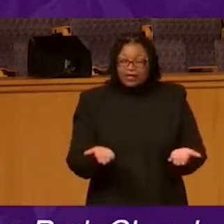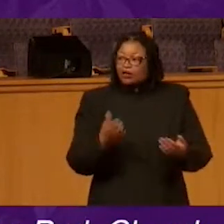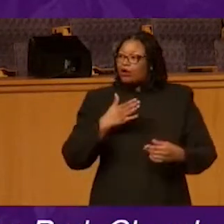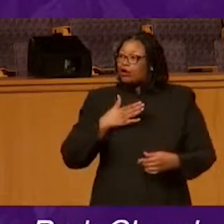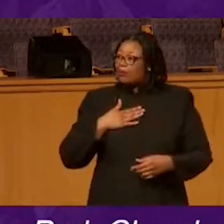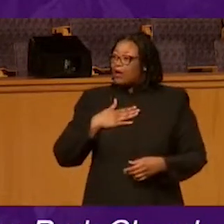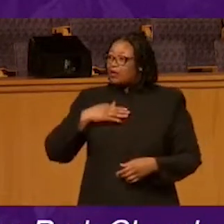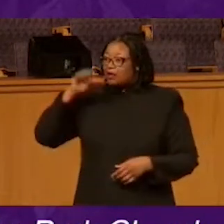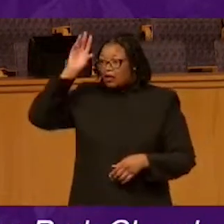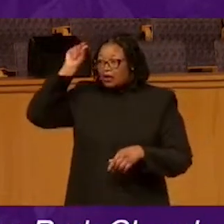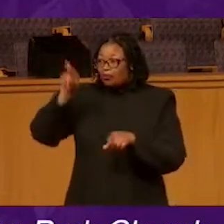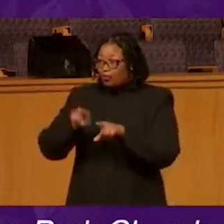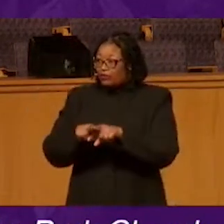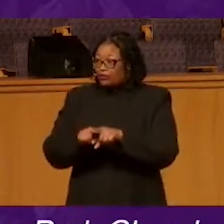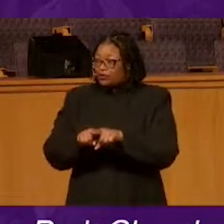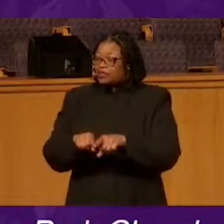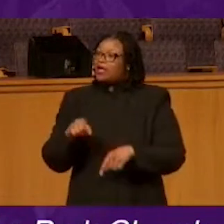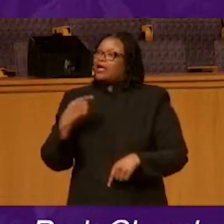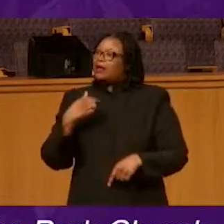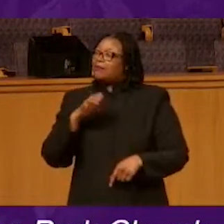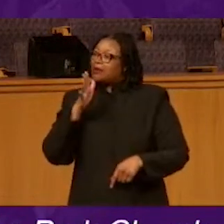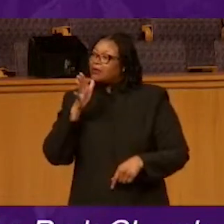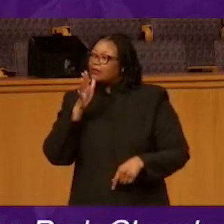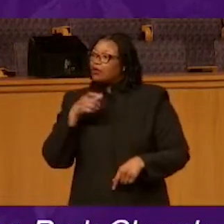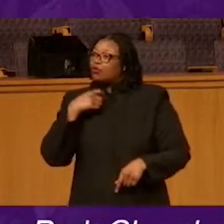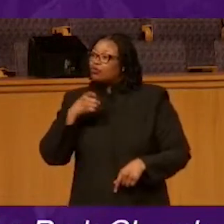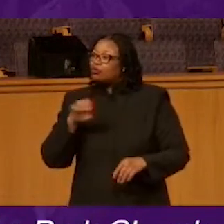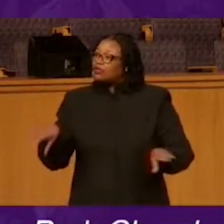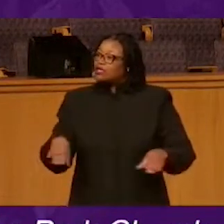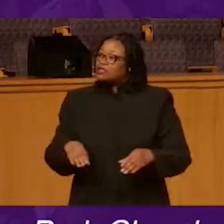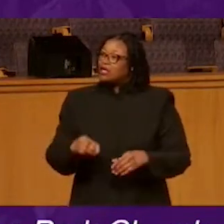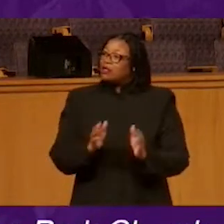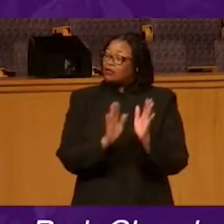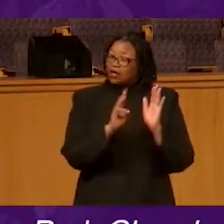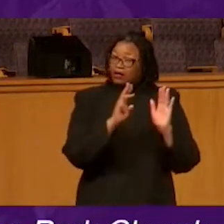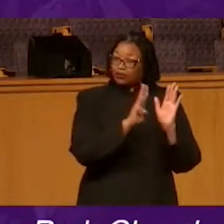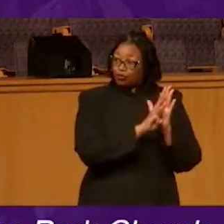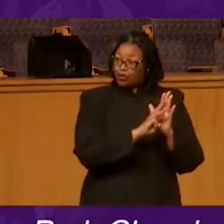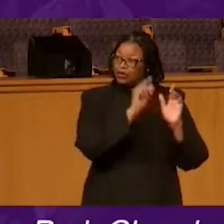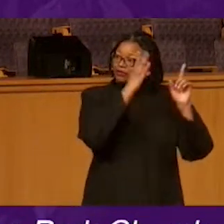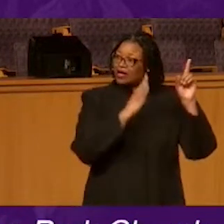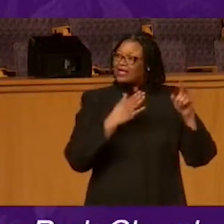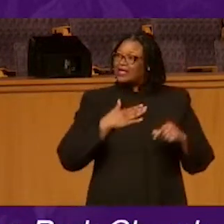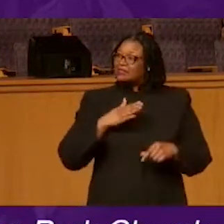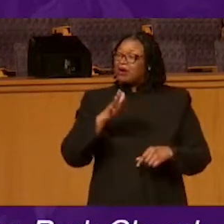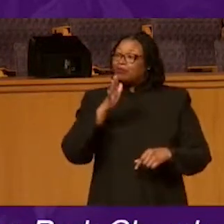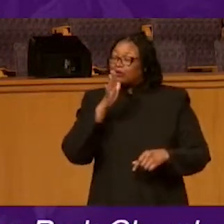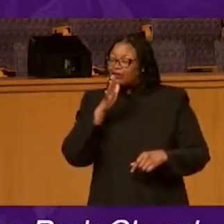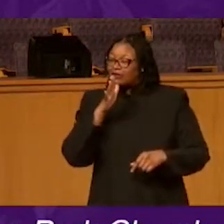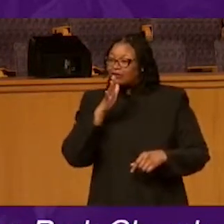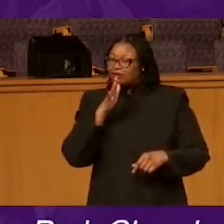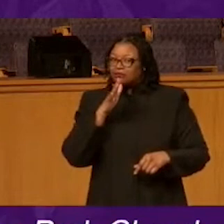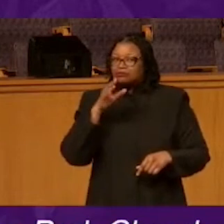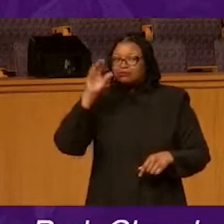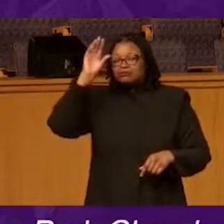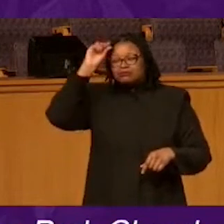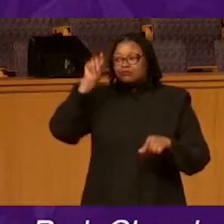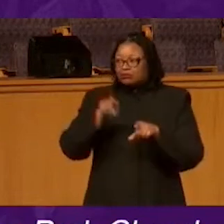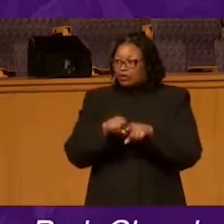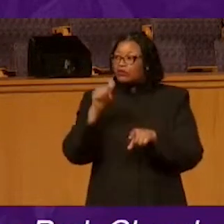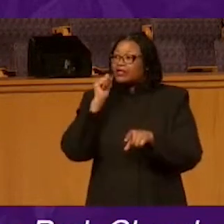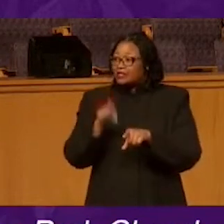my brothers. For whoever does the will of God is my brother and my sister and